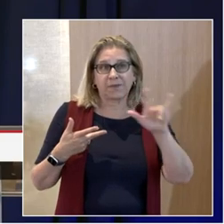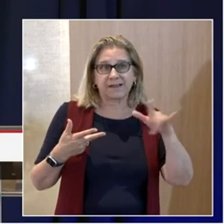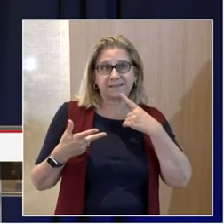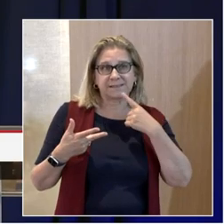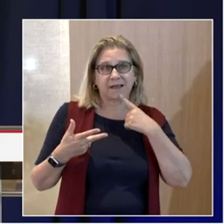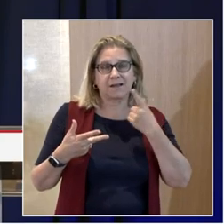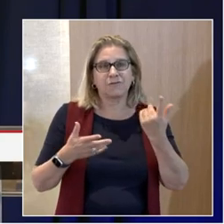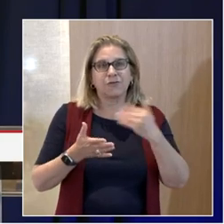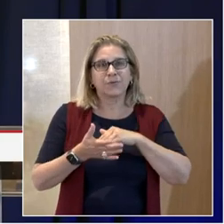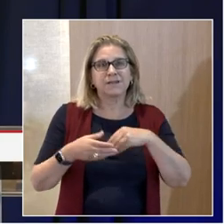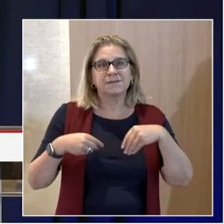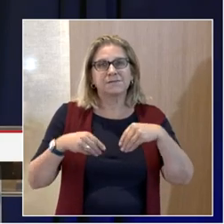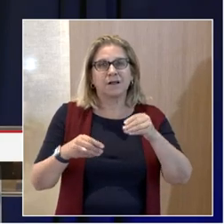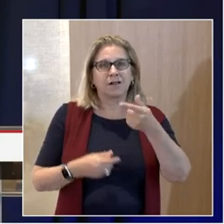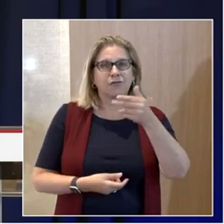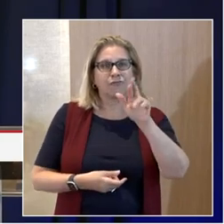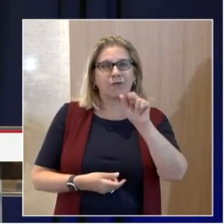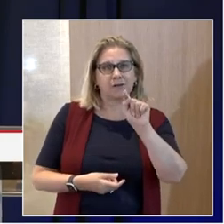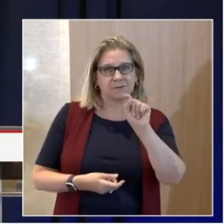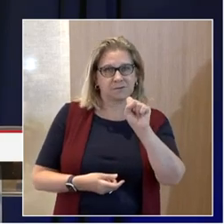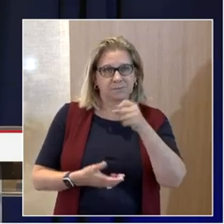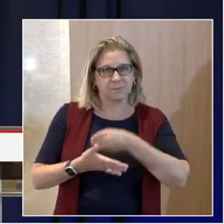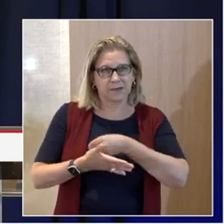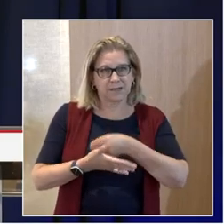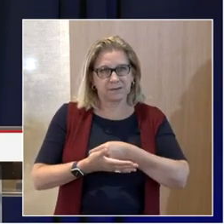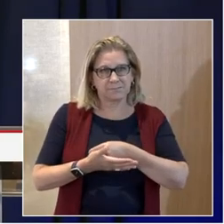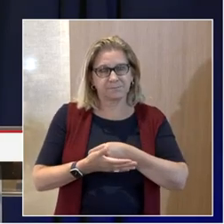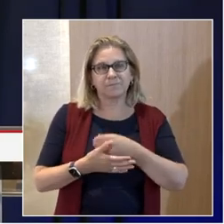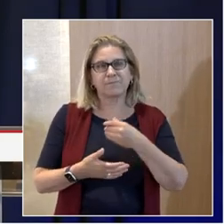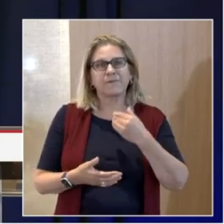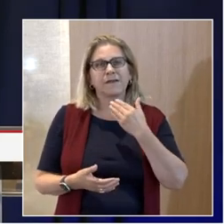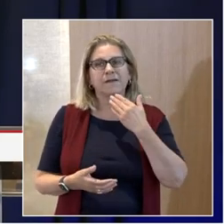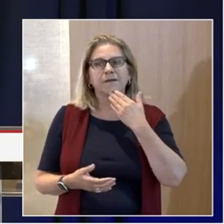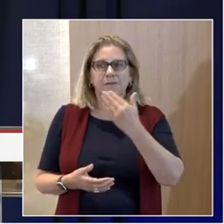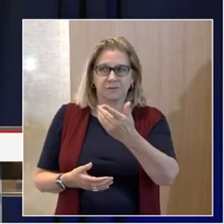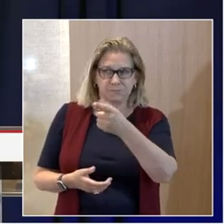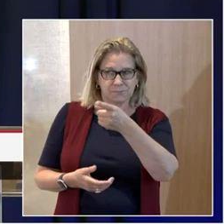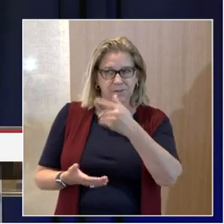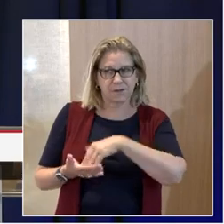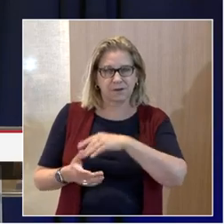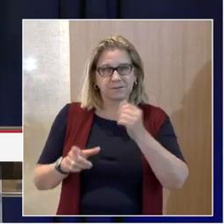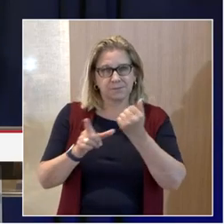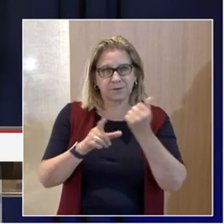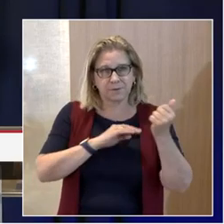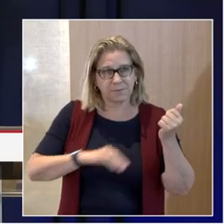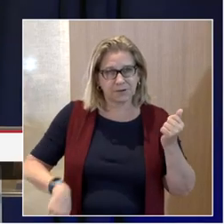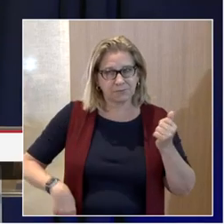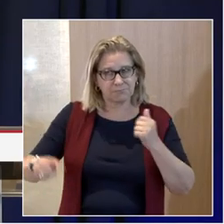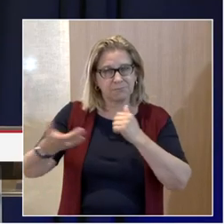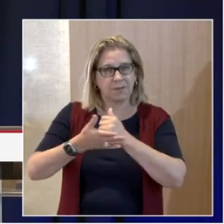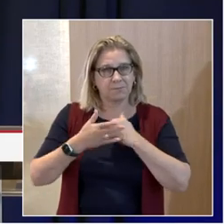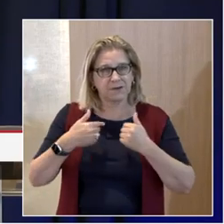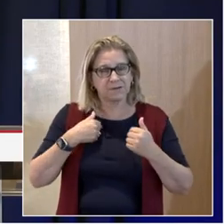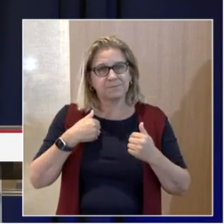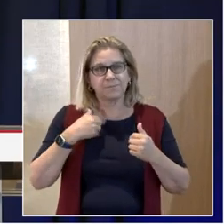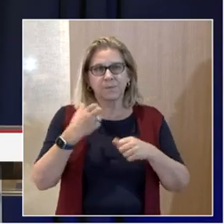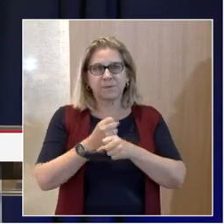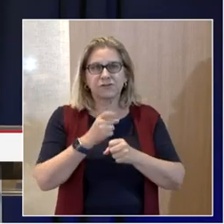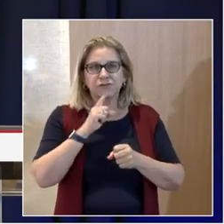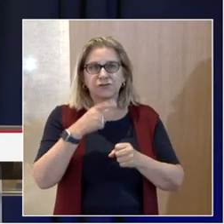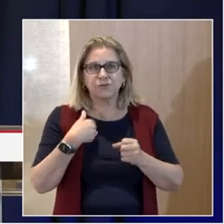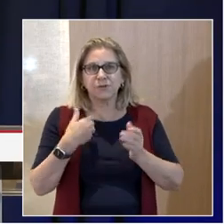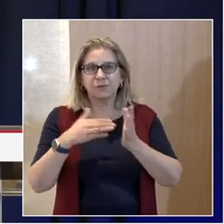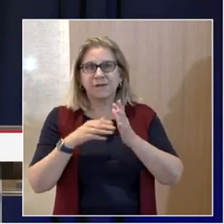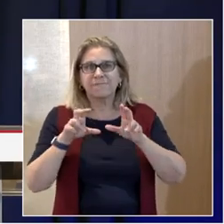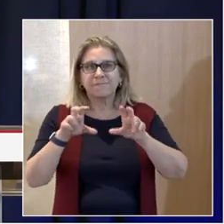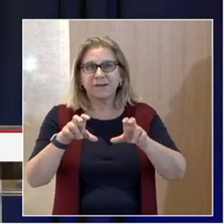for his partnership there to make sure that we are being targeted when we are providing grants for brick and mortar businesses to